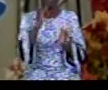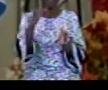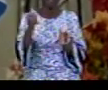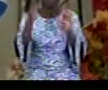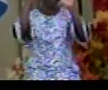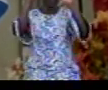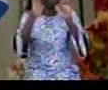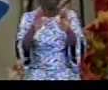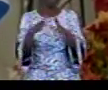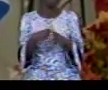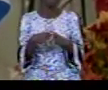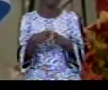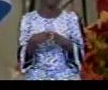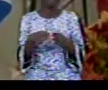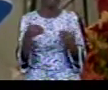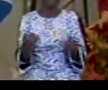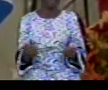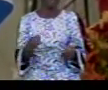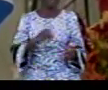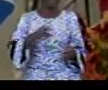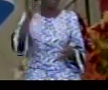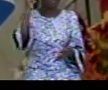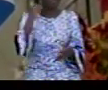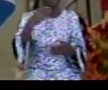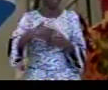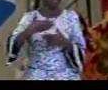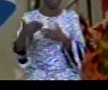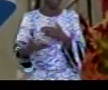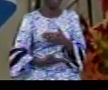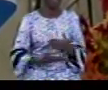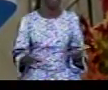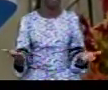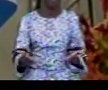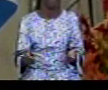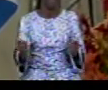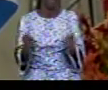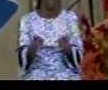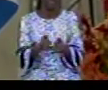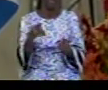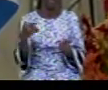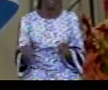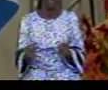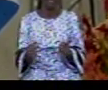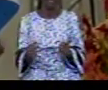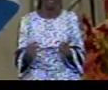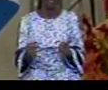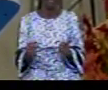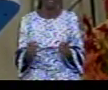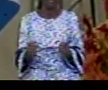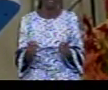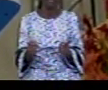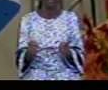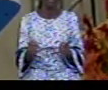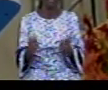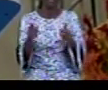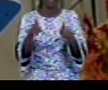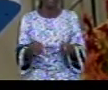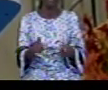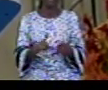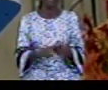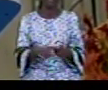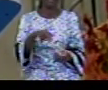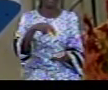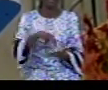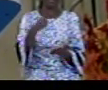Now I've been addressed as the representative of His Excellency, the